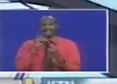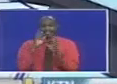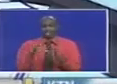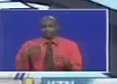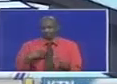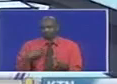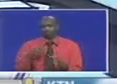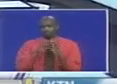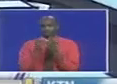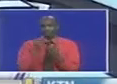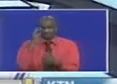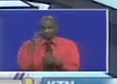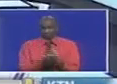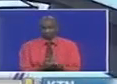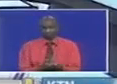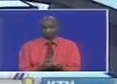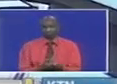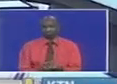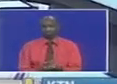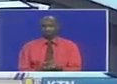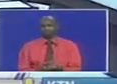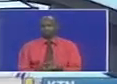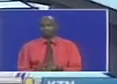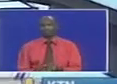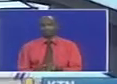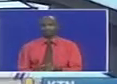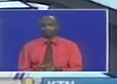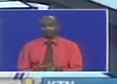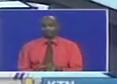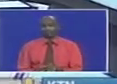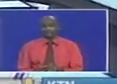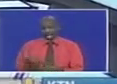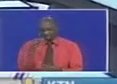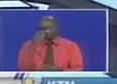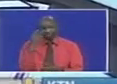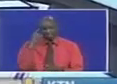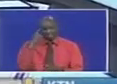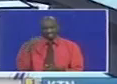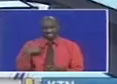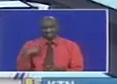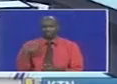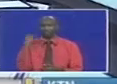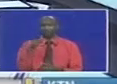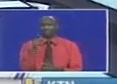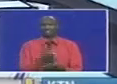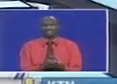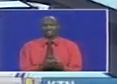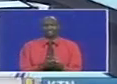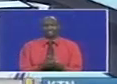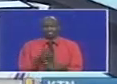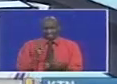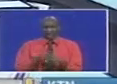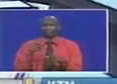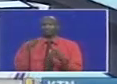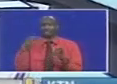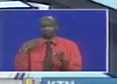with you, Bwana Wasuna. What shall we do to stop these stopgap measures whenever there is drought